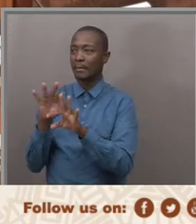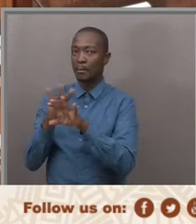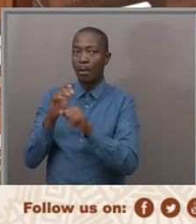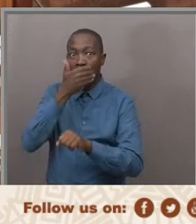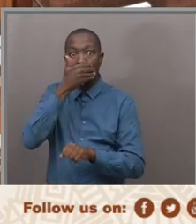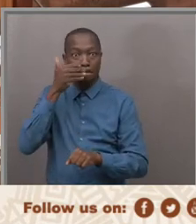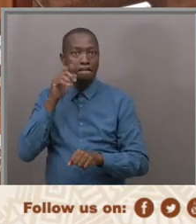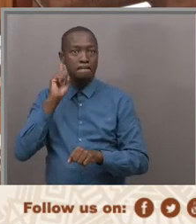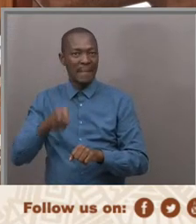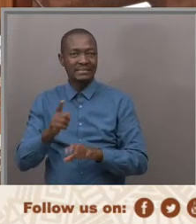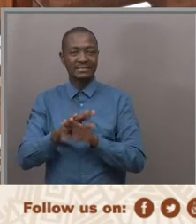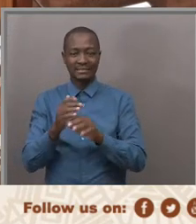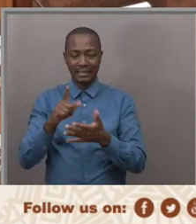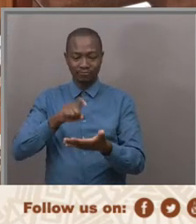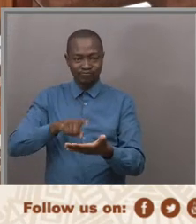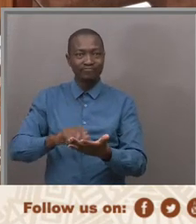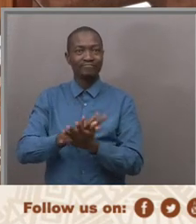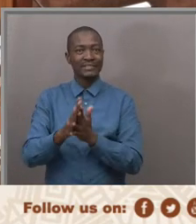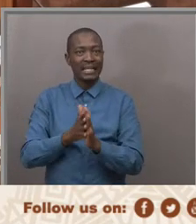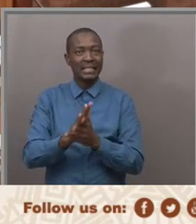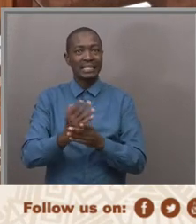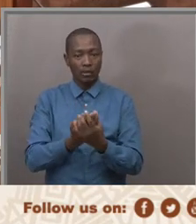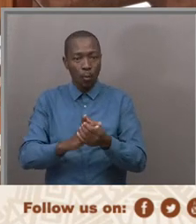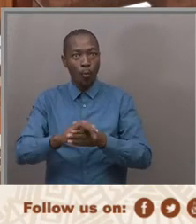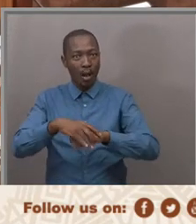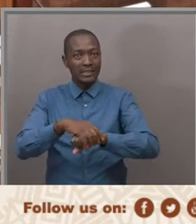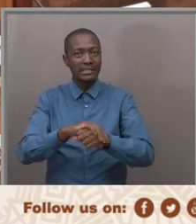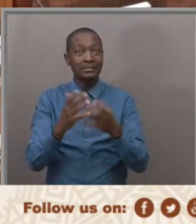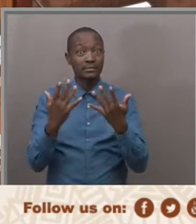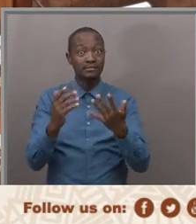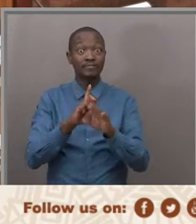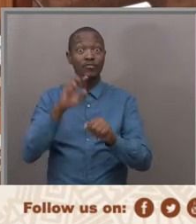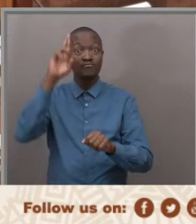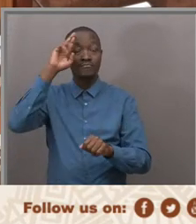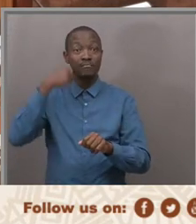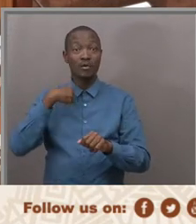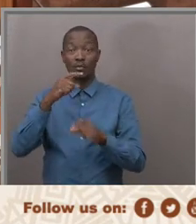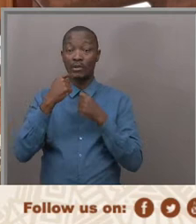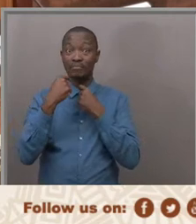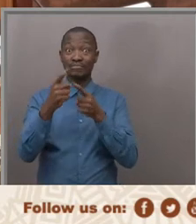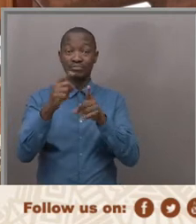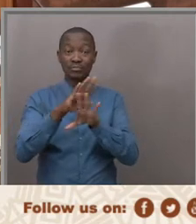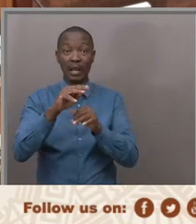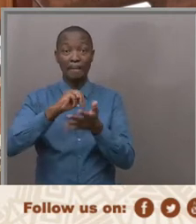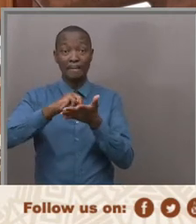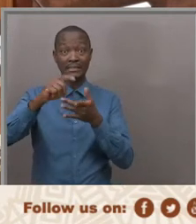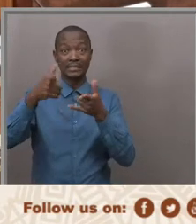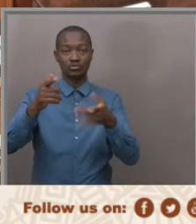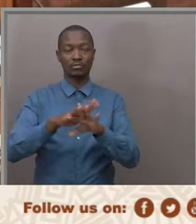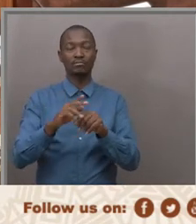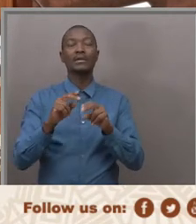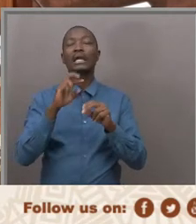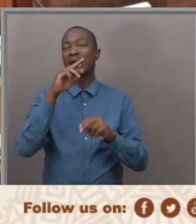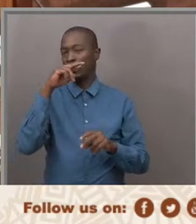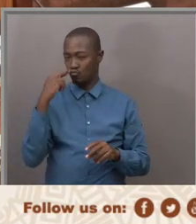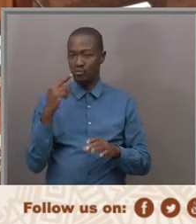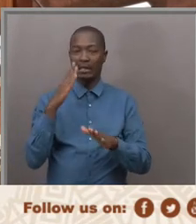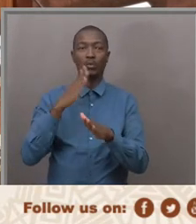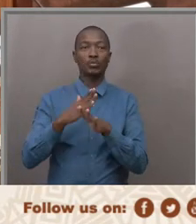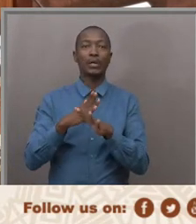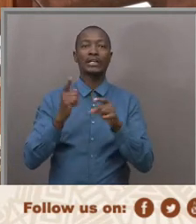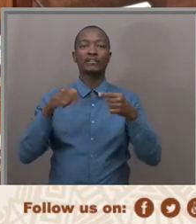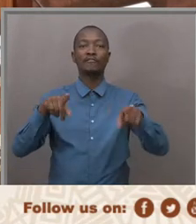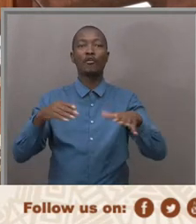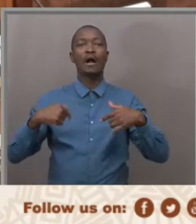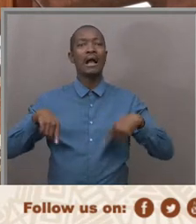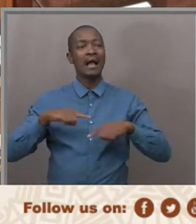to sanitize and wash their hands, when we got those messages at critical moments, it really, really worked for us. But